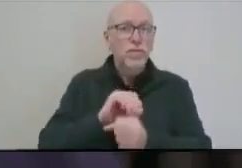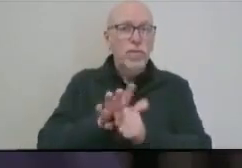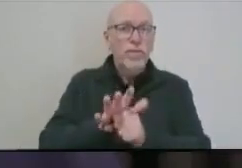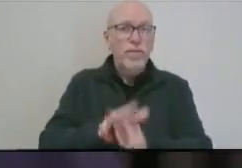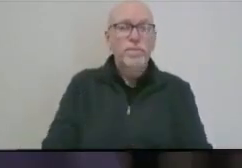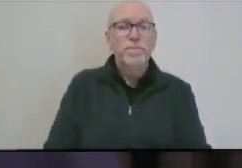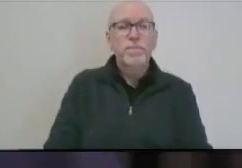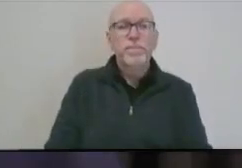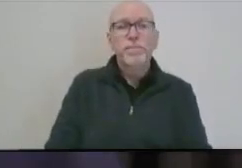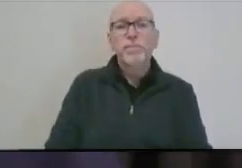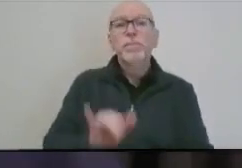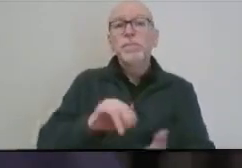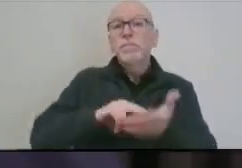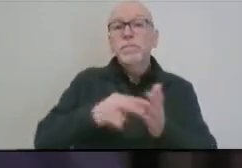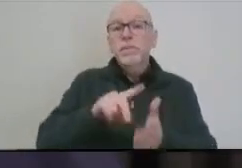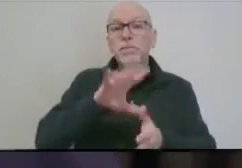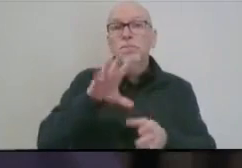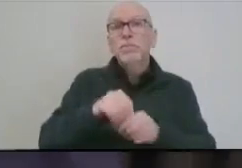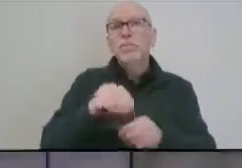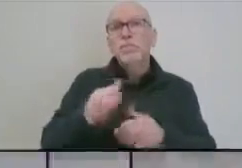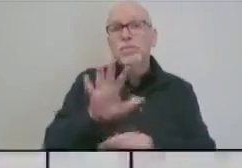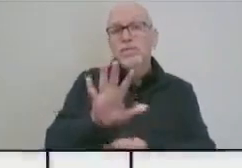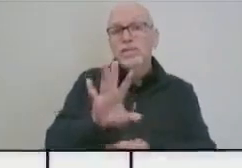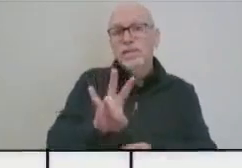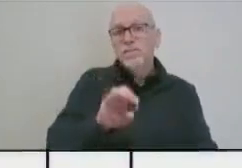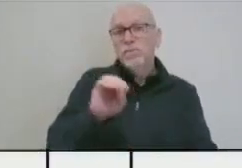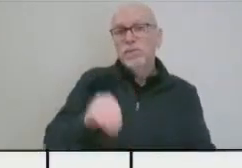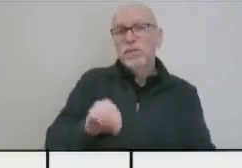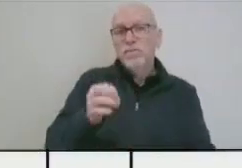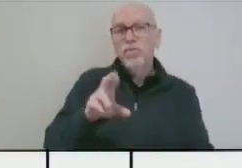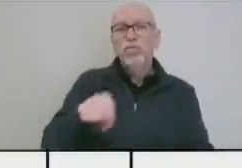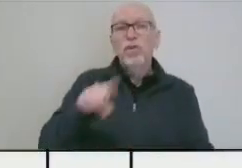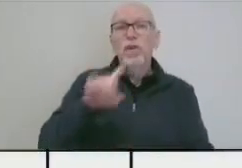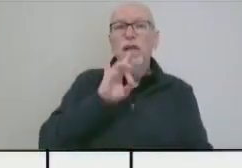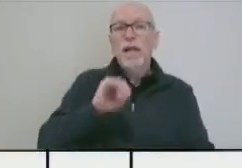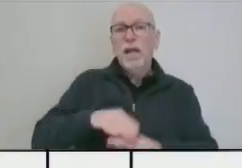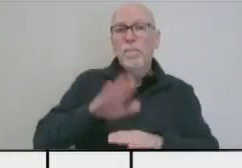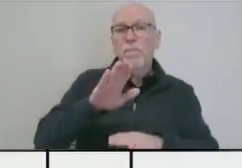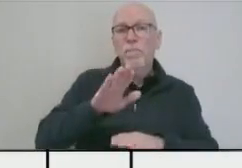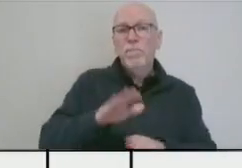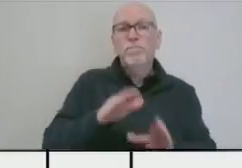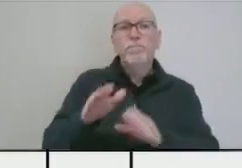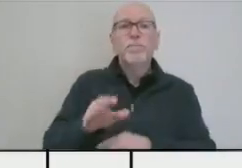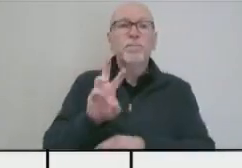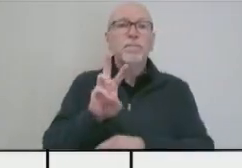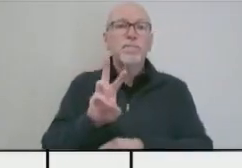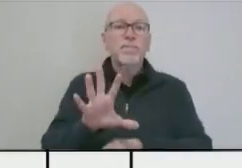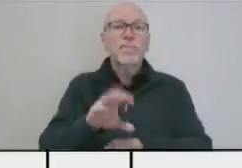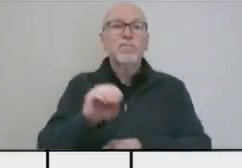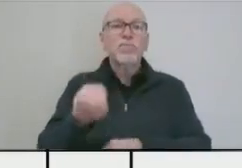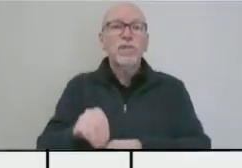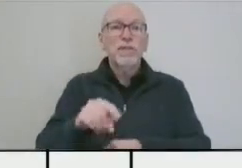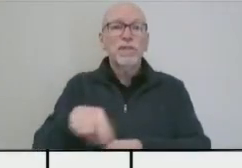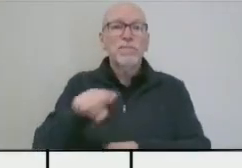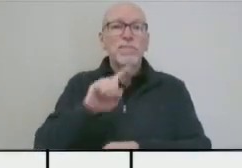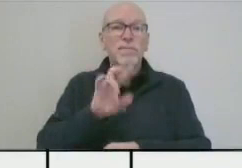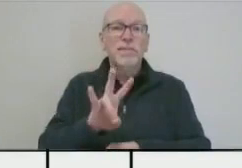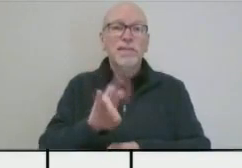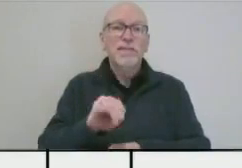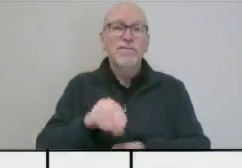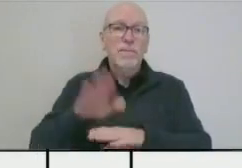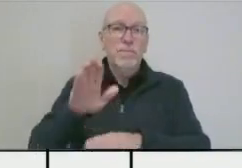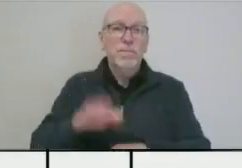That total includes nearly 57% of Hoosiers 80 and older, nearly 65% of Hoosiers age 70 and